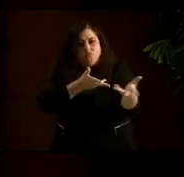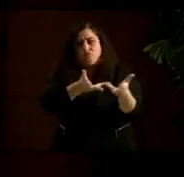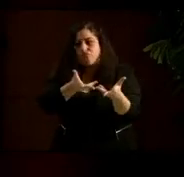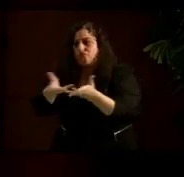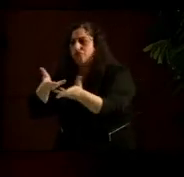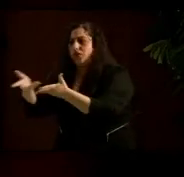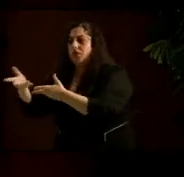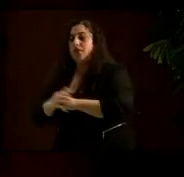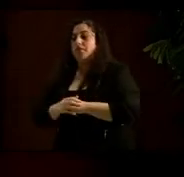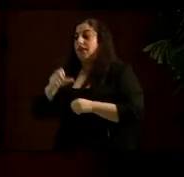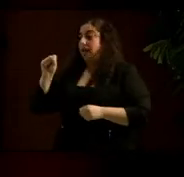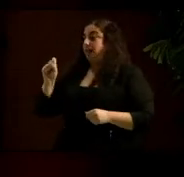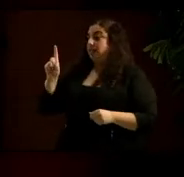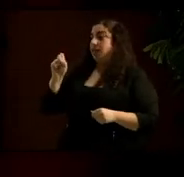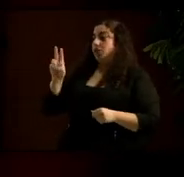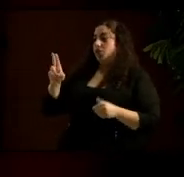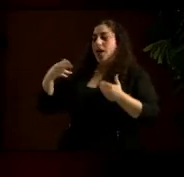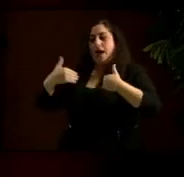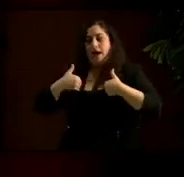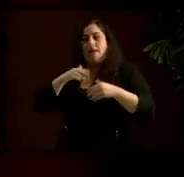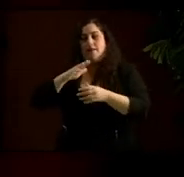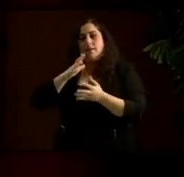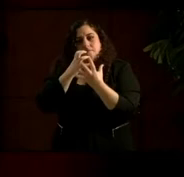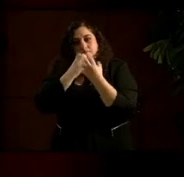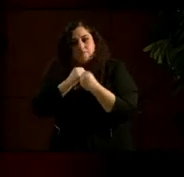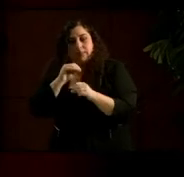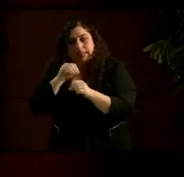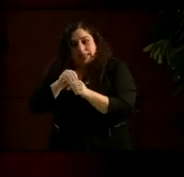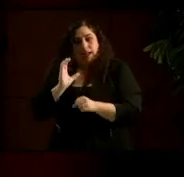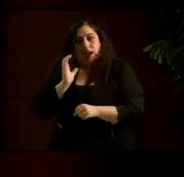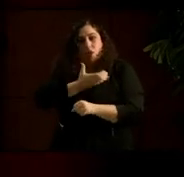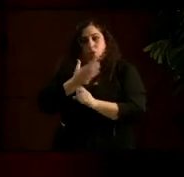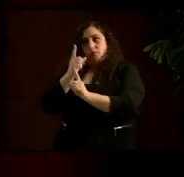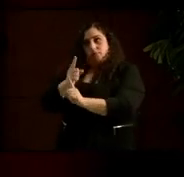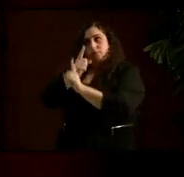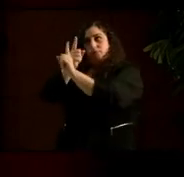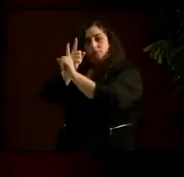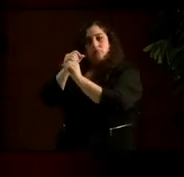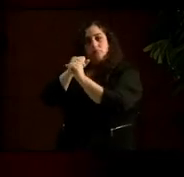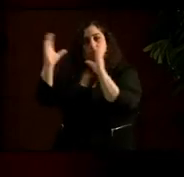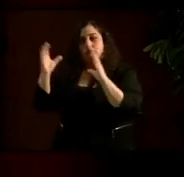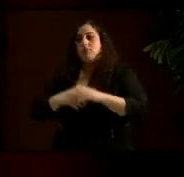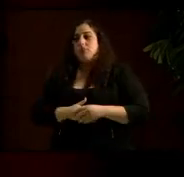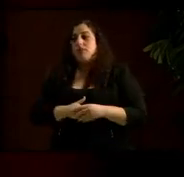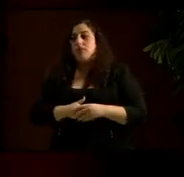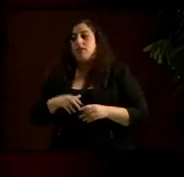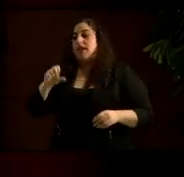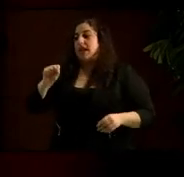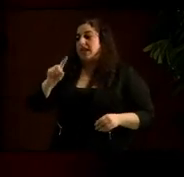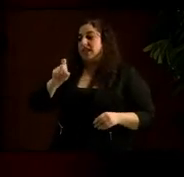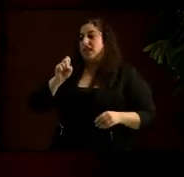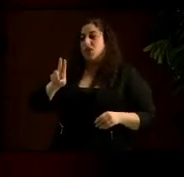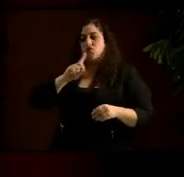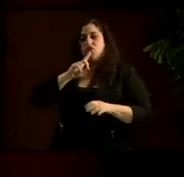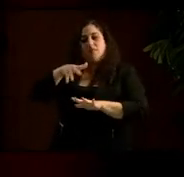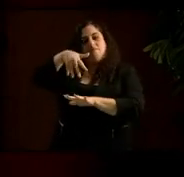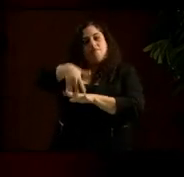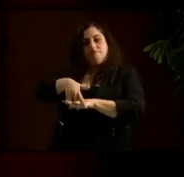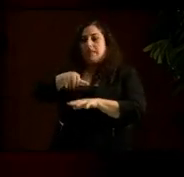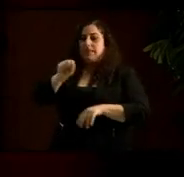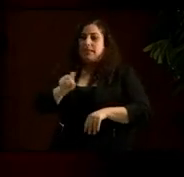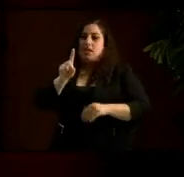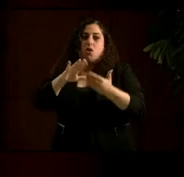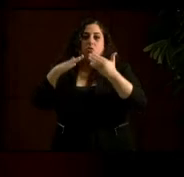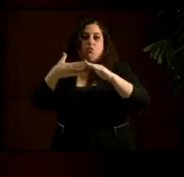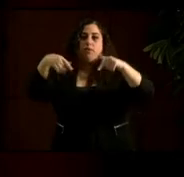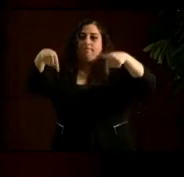embedded in our mission. Without a doubt, SDSU is deeply embedded in the San Diego community. And although this may be a